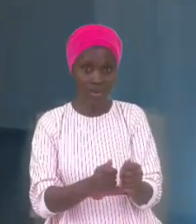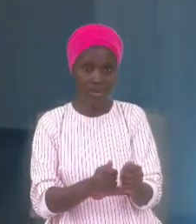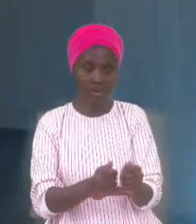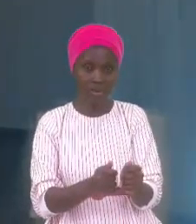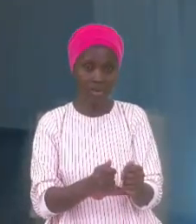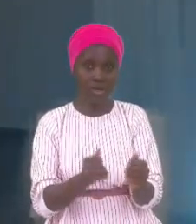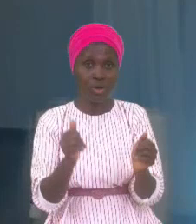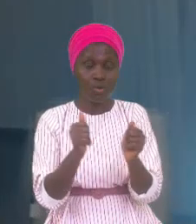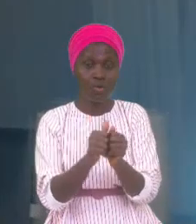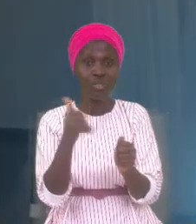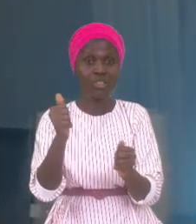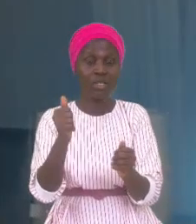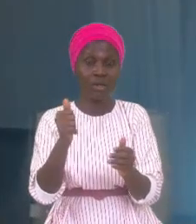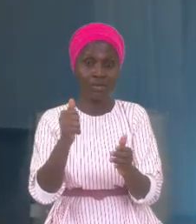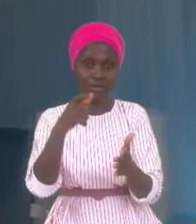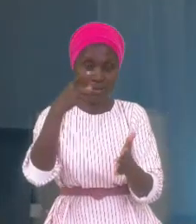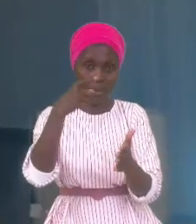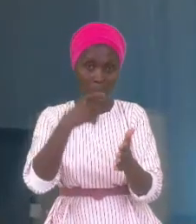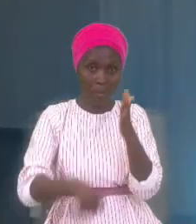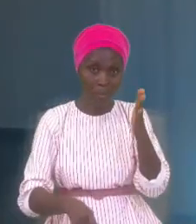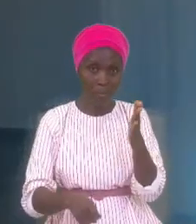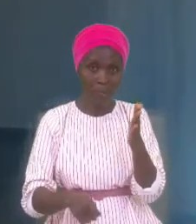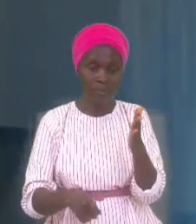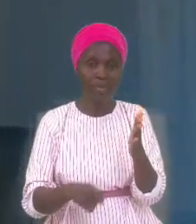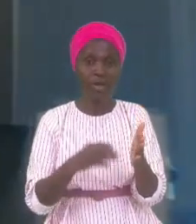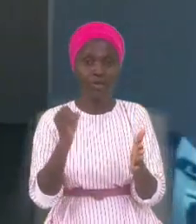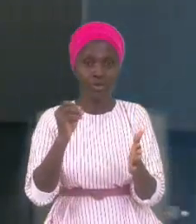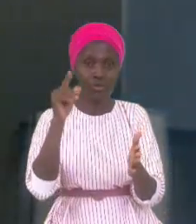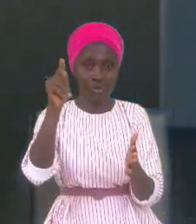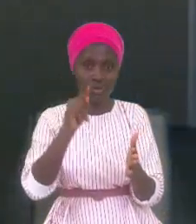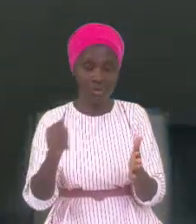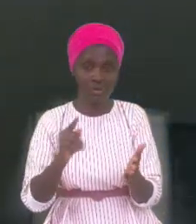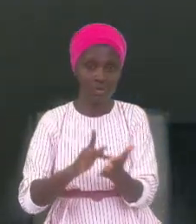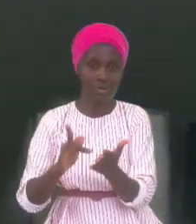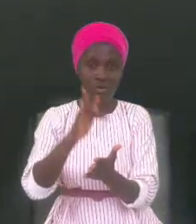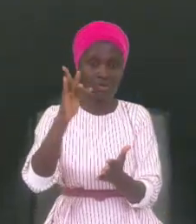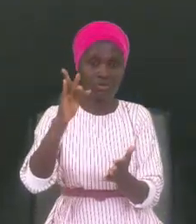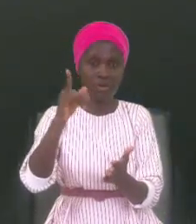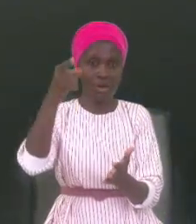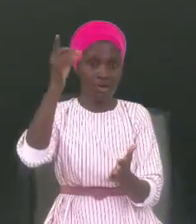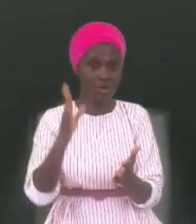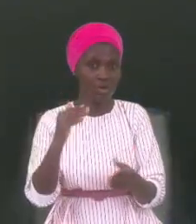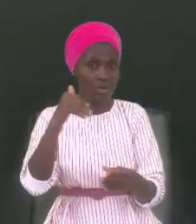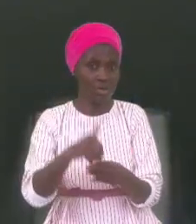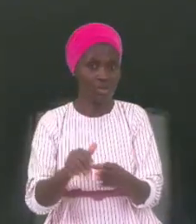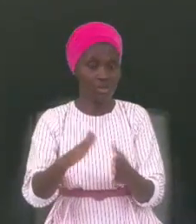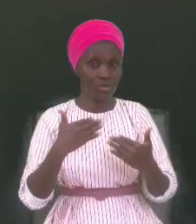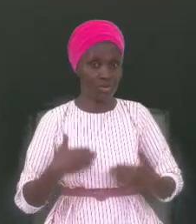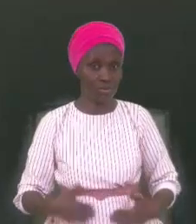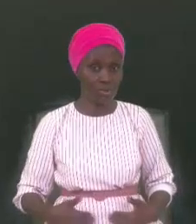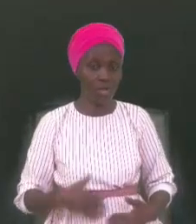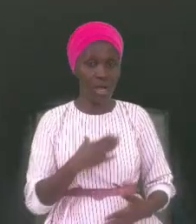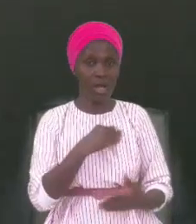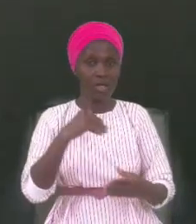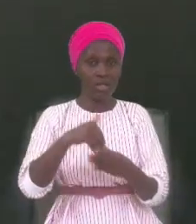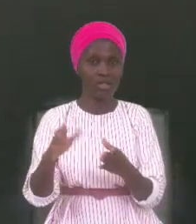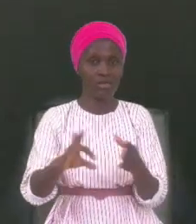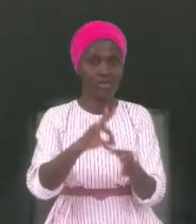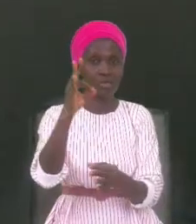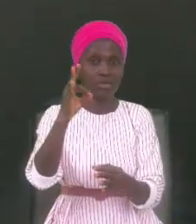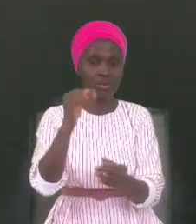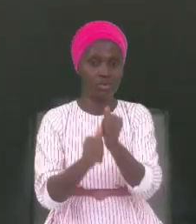glorify God in your body and in your spirit, which are God's. Number three,